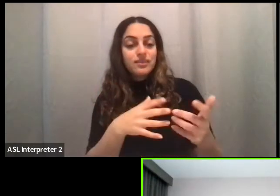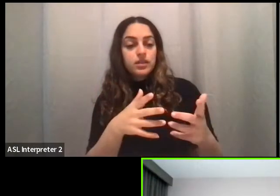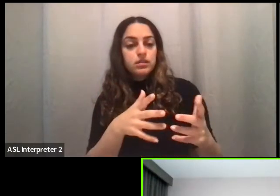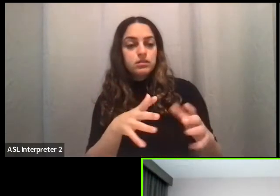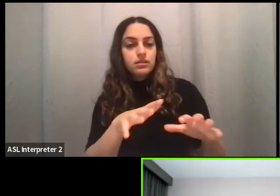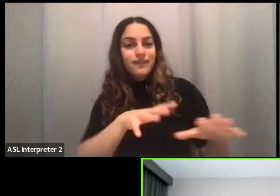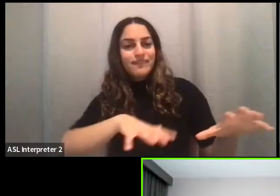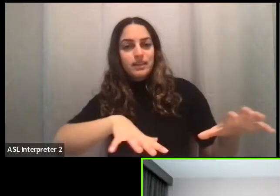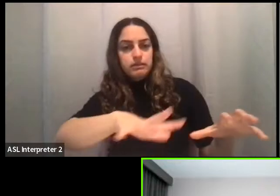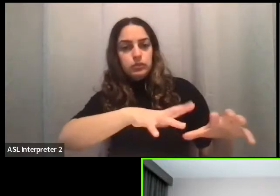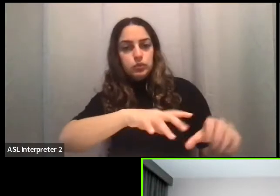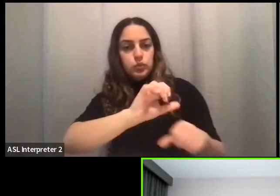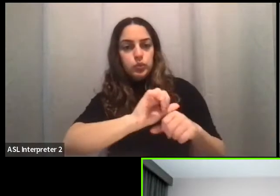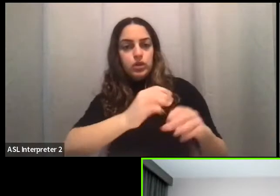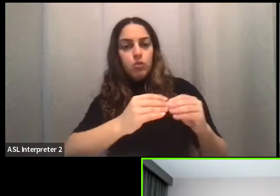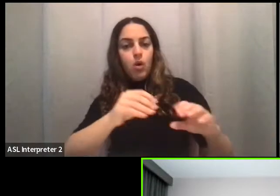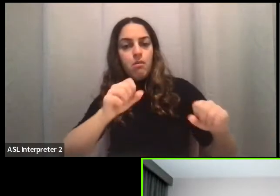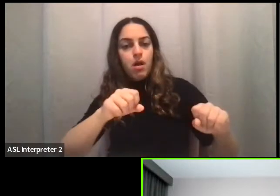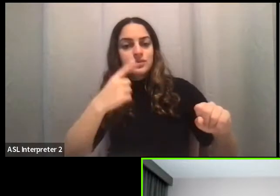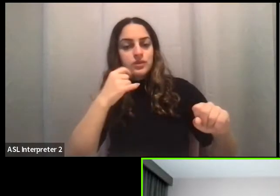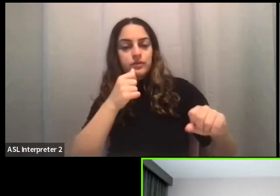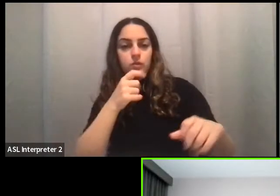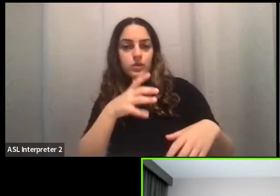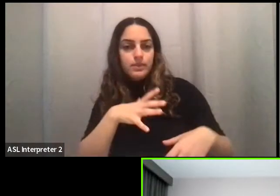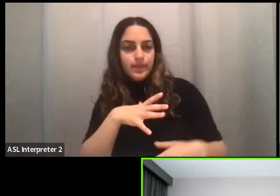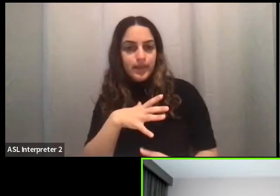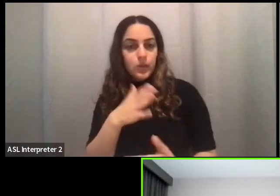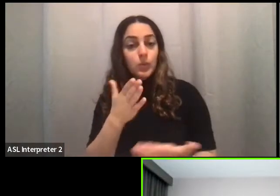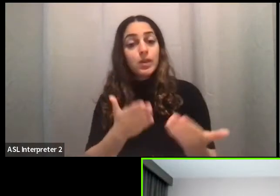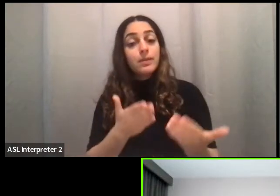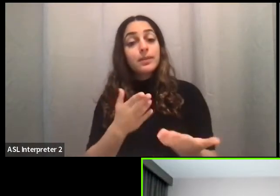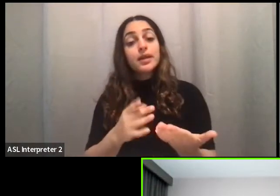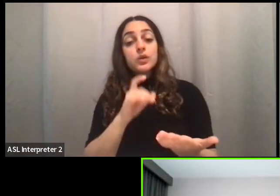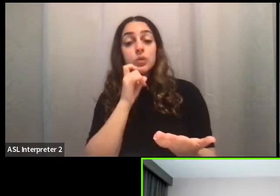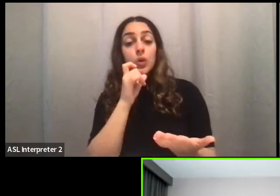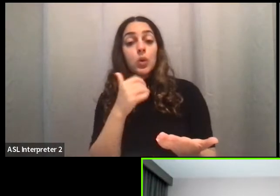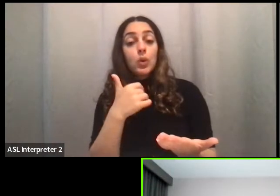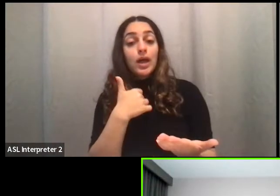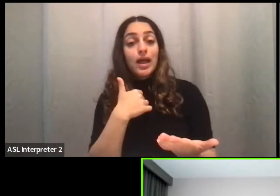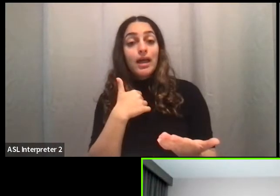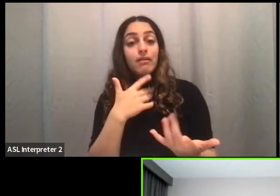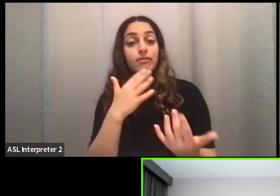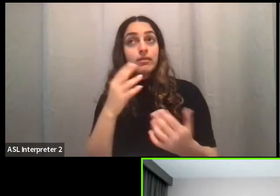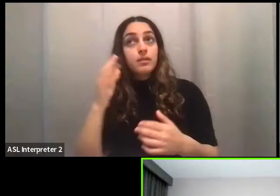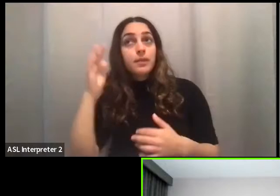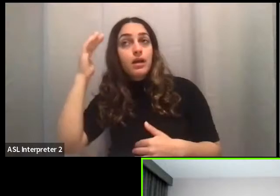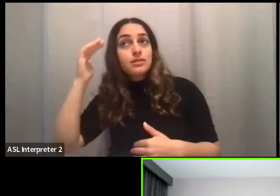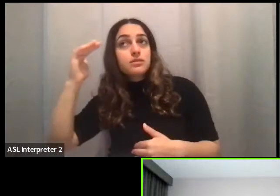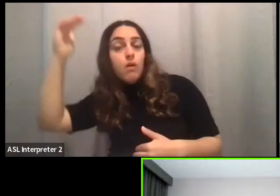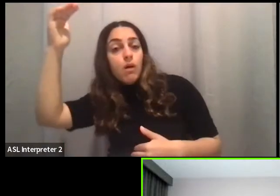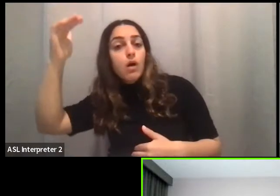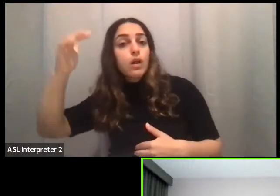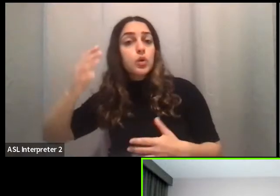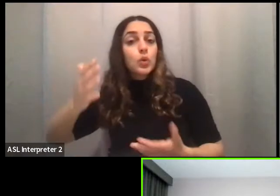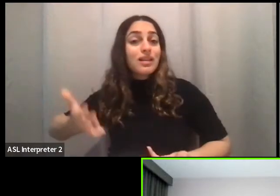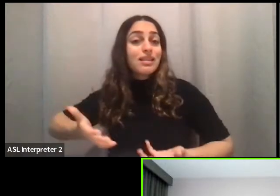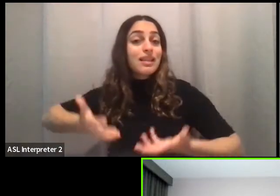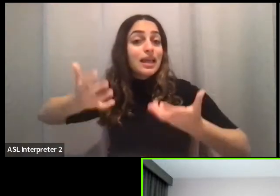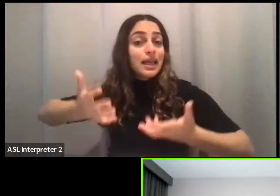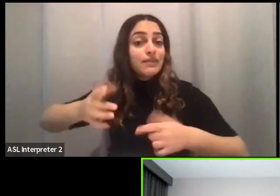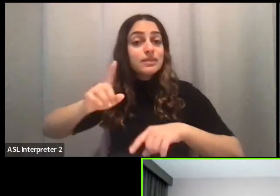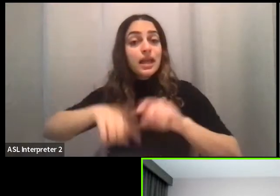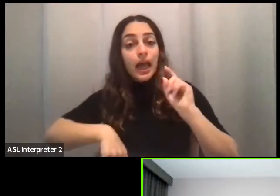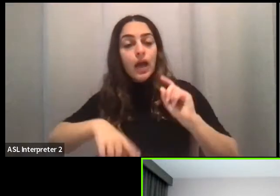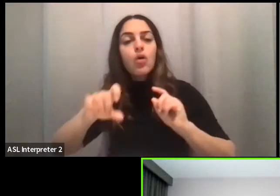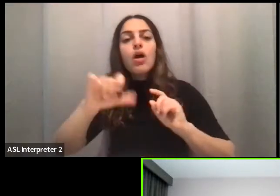possible for women who may not have the height the lifting ability or other physical characteristics that